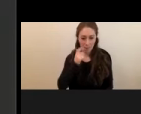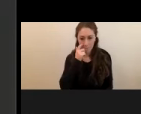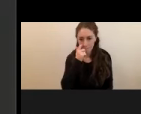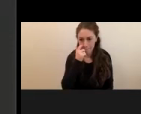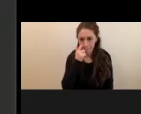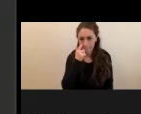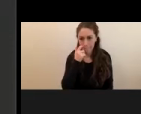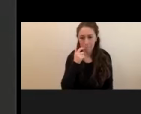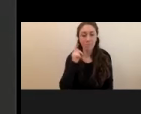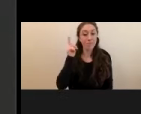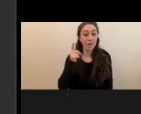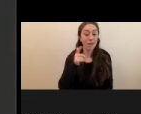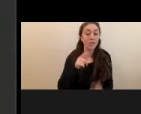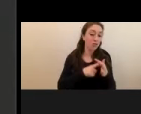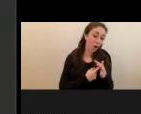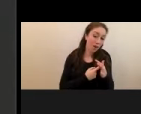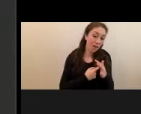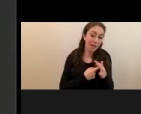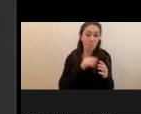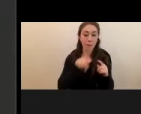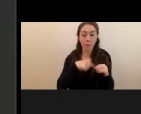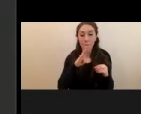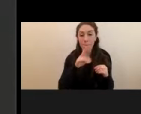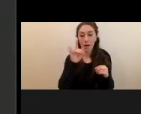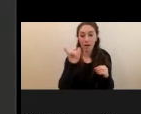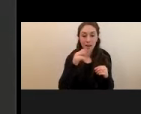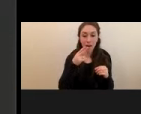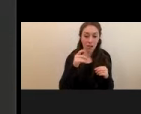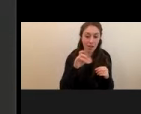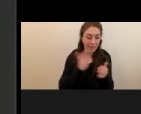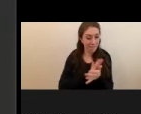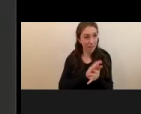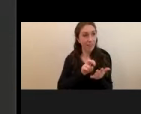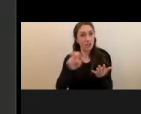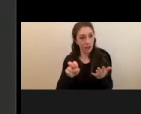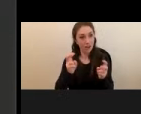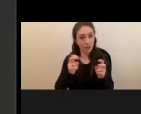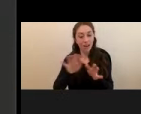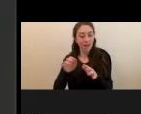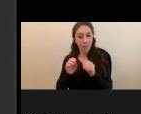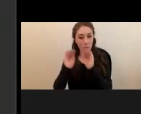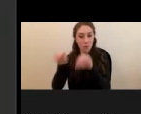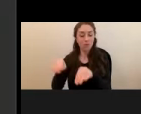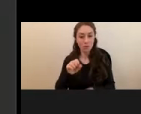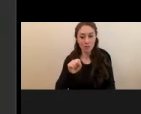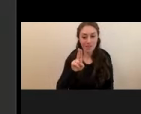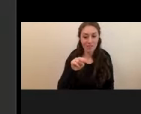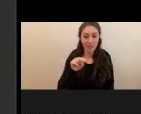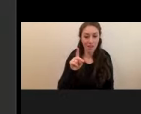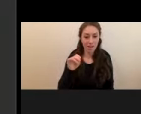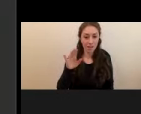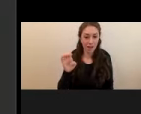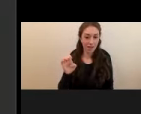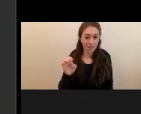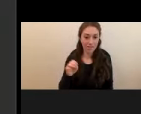about Lonnie Holly that ended up at Sundance. It was at the Georgia Film Festival, and Hubert brought the whole family up to Atlanta, and